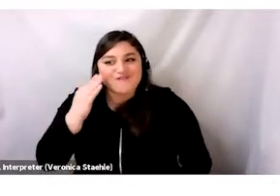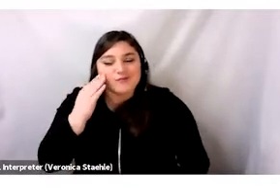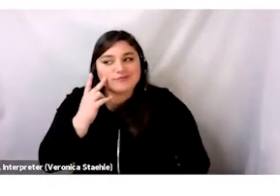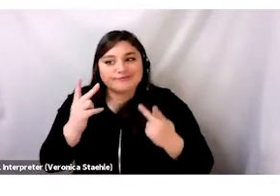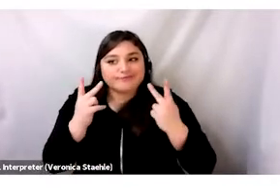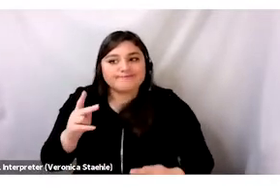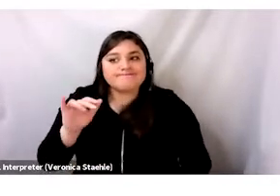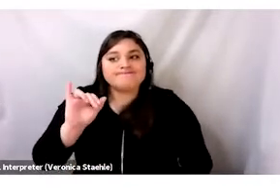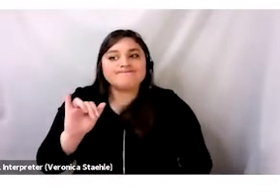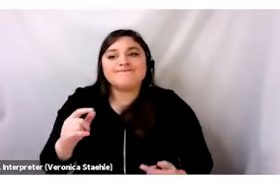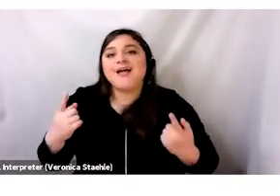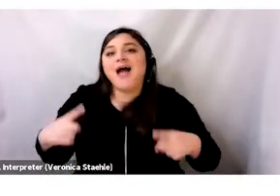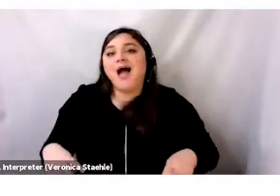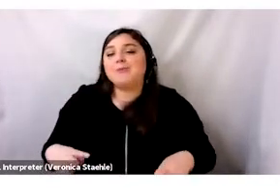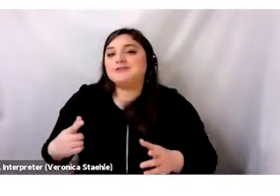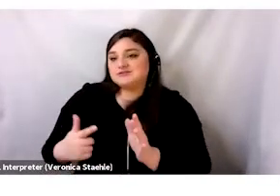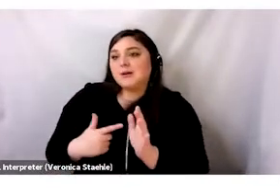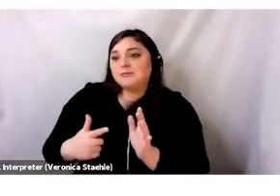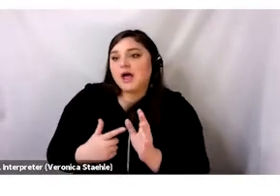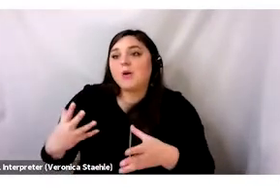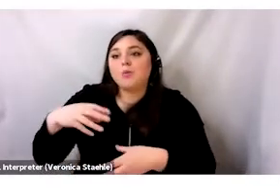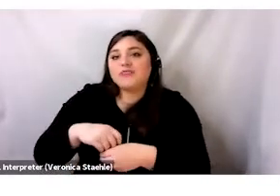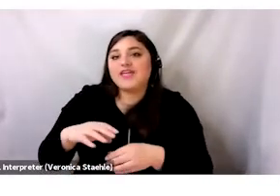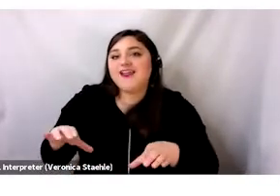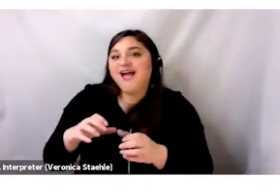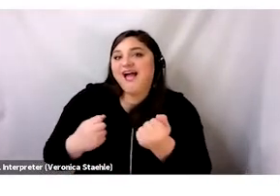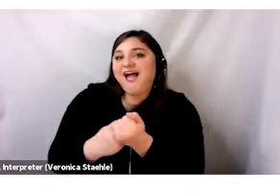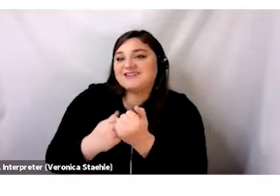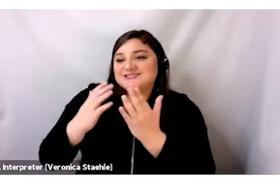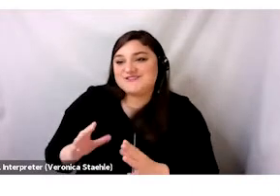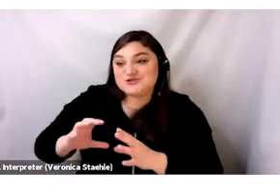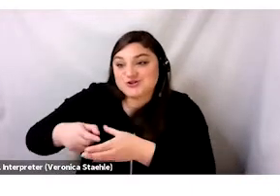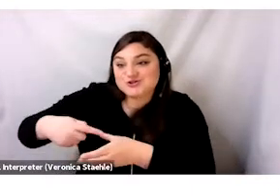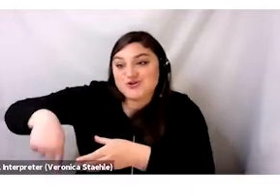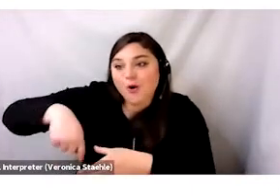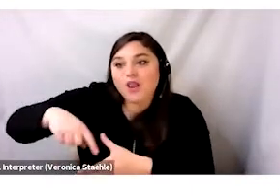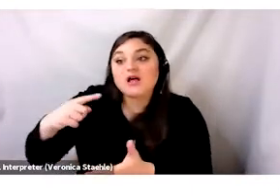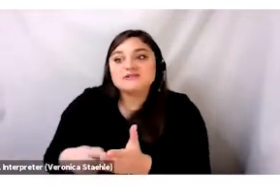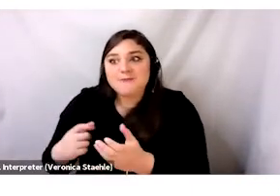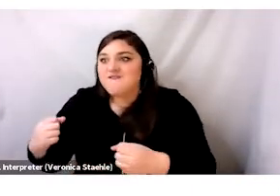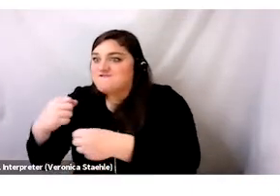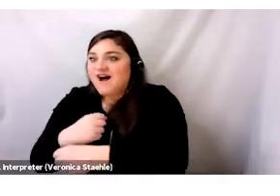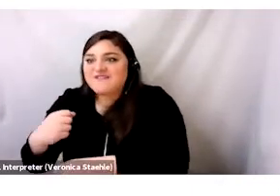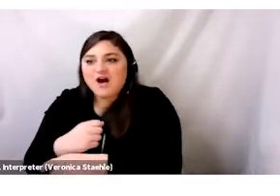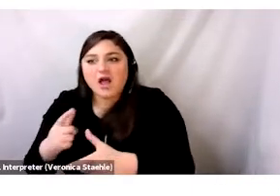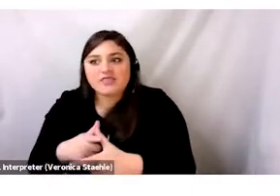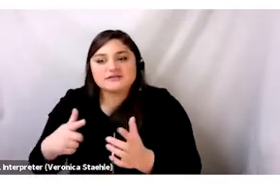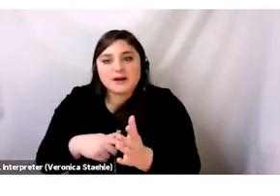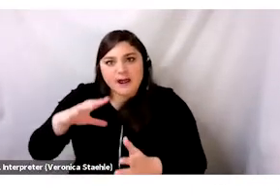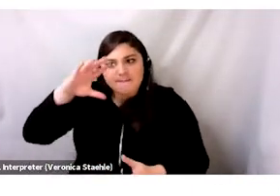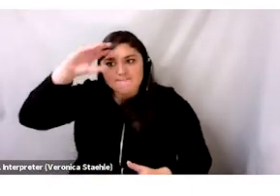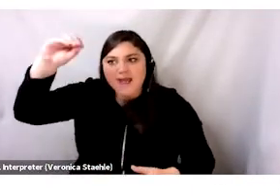some activist circles where, for example, patriarchy will begin to appear and men will begin to make the